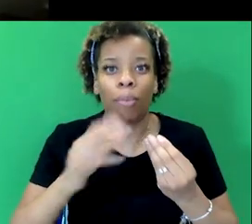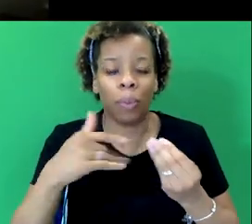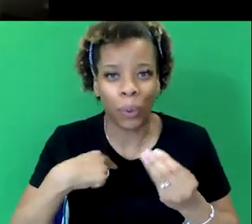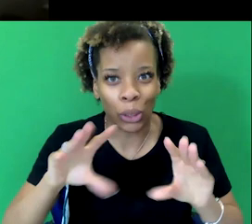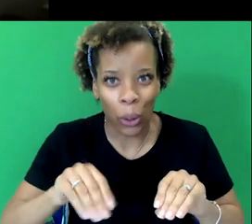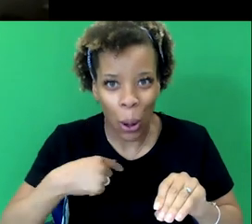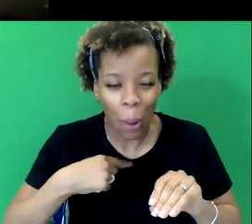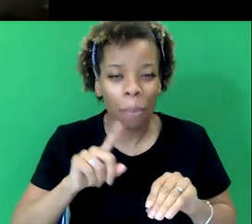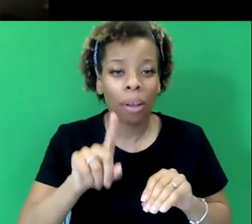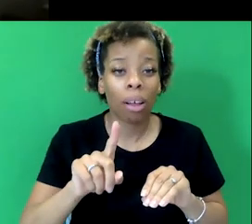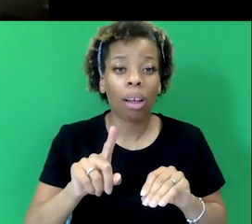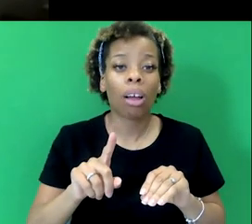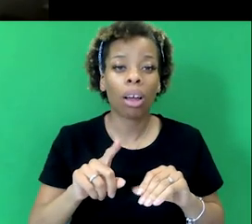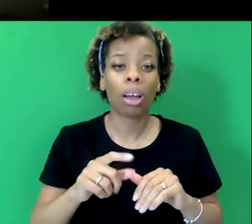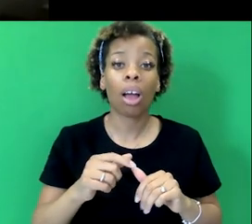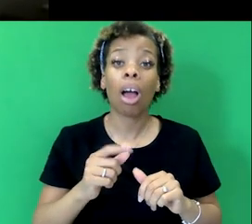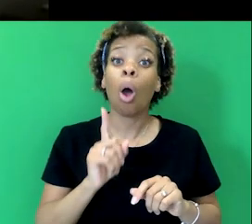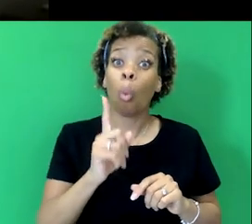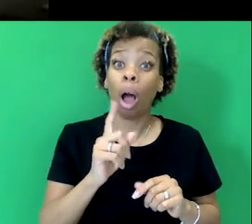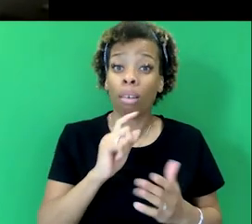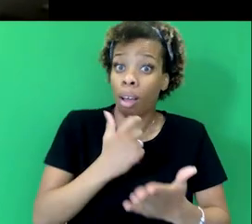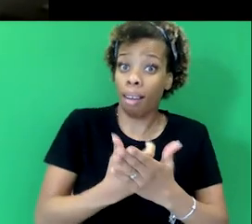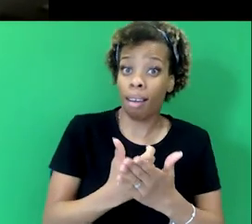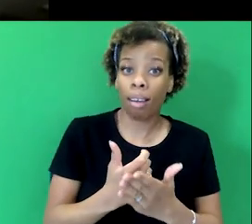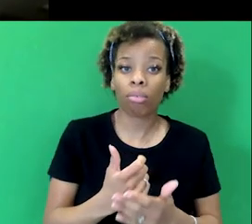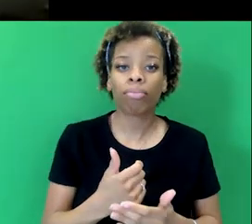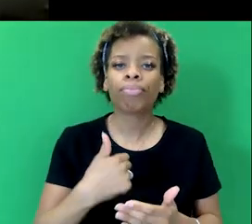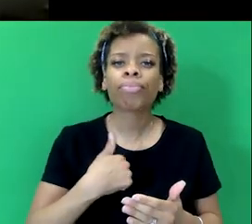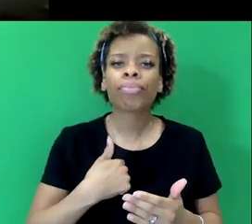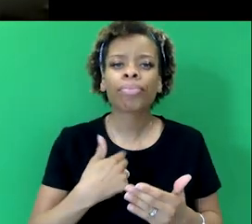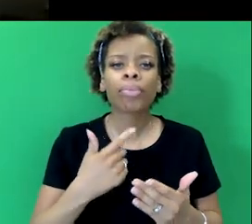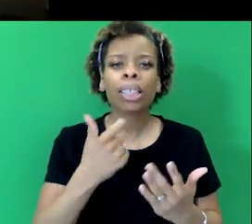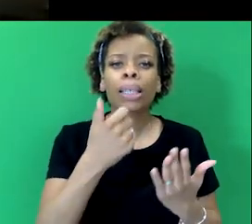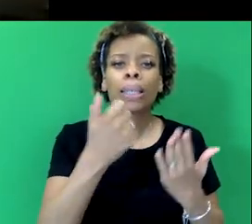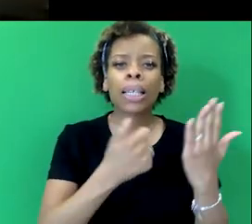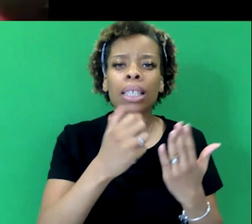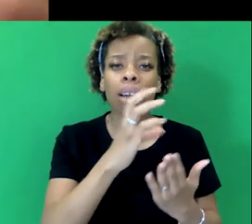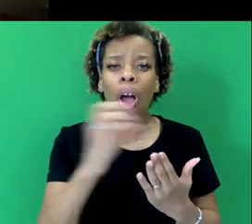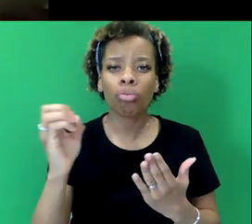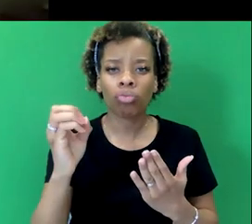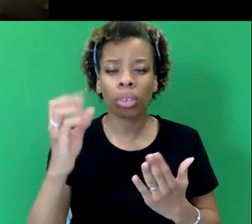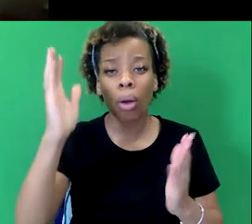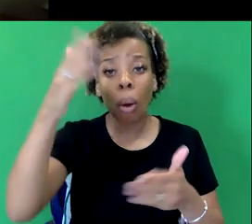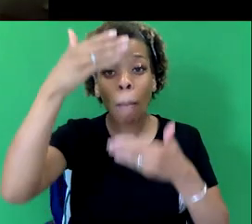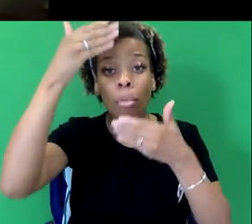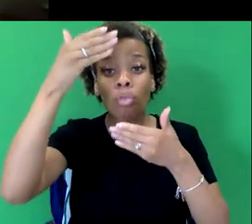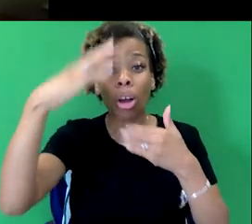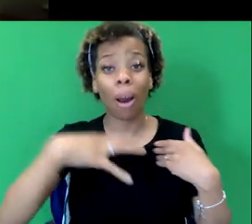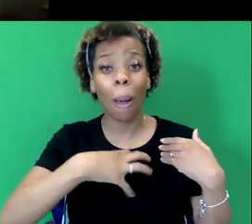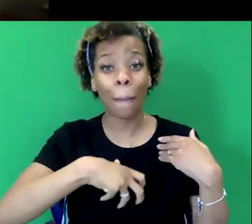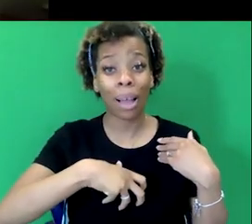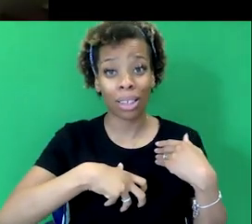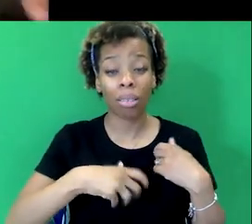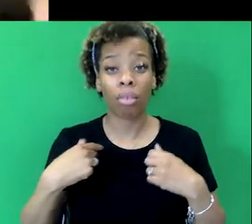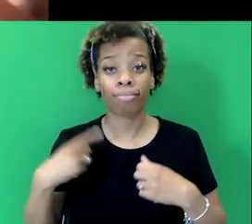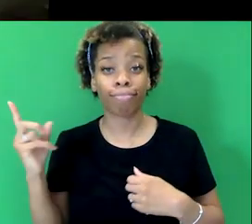we put our story was in 1600, the Moroccan ambassador came